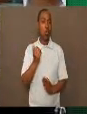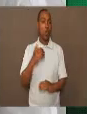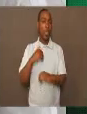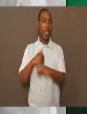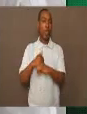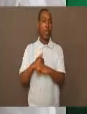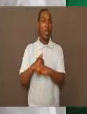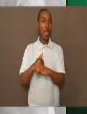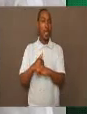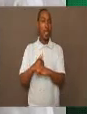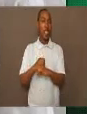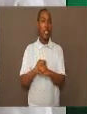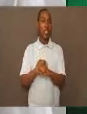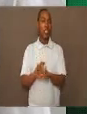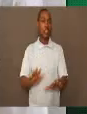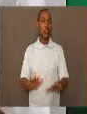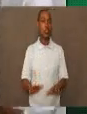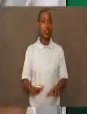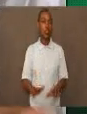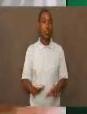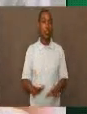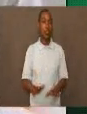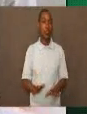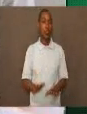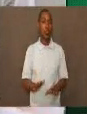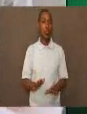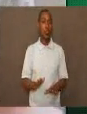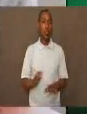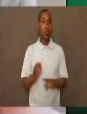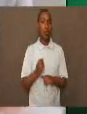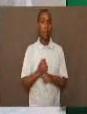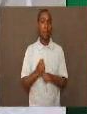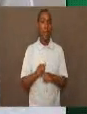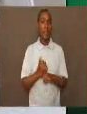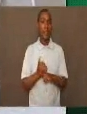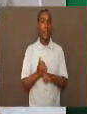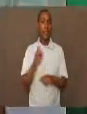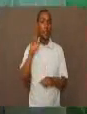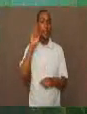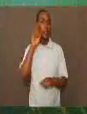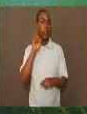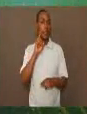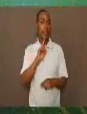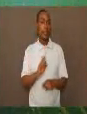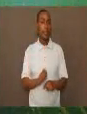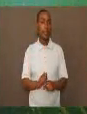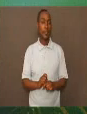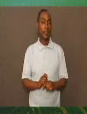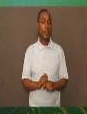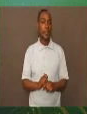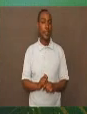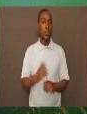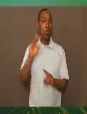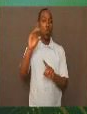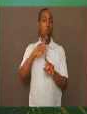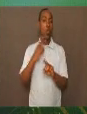its spread is by practicing safe sex. Wearing a